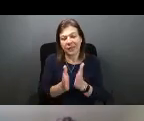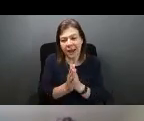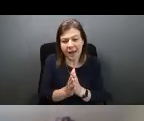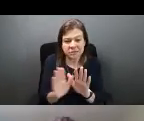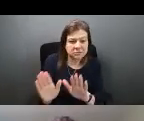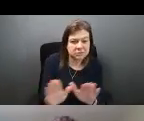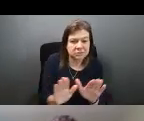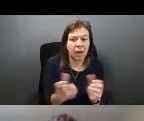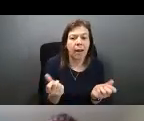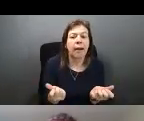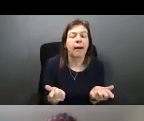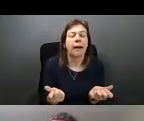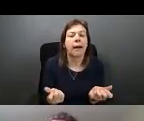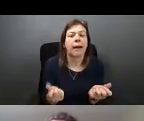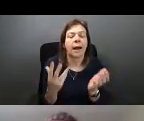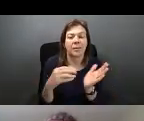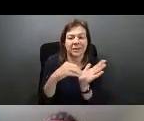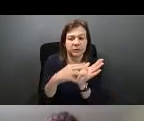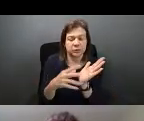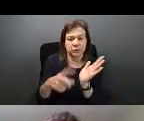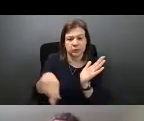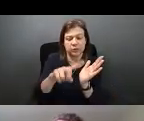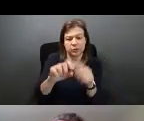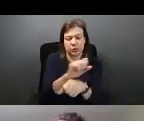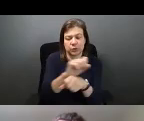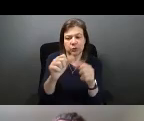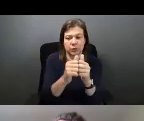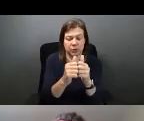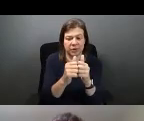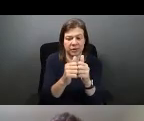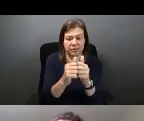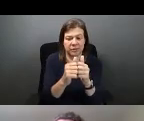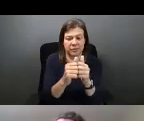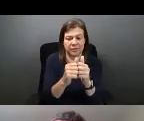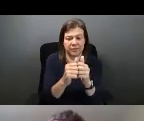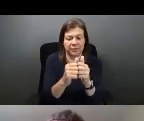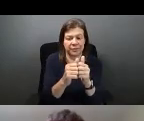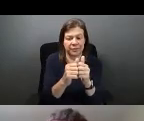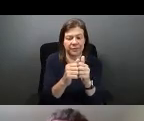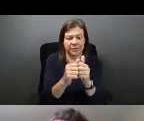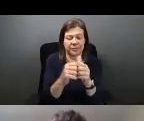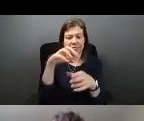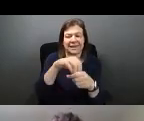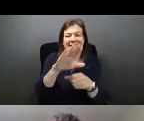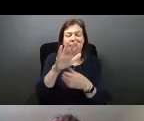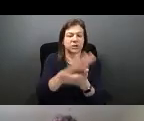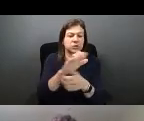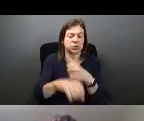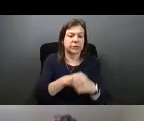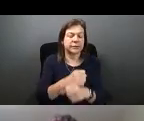how many students do you work with in that particular school